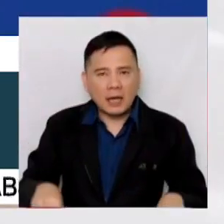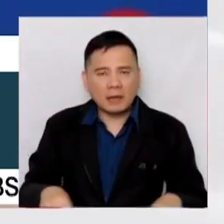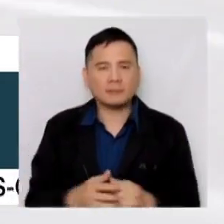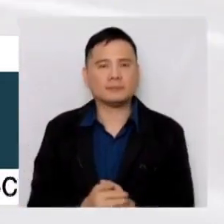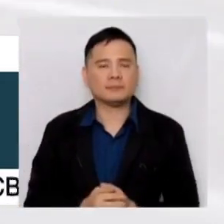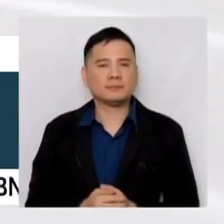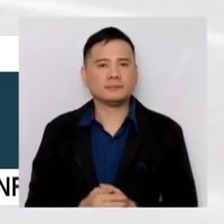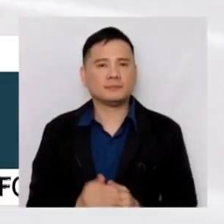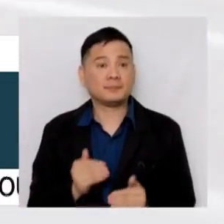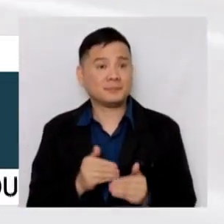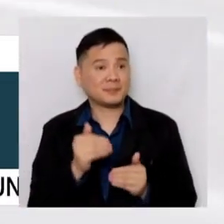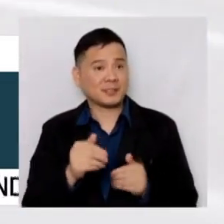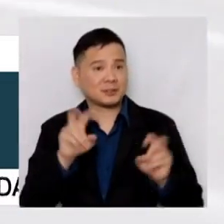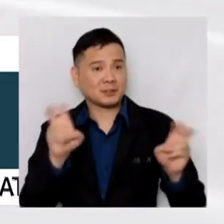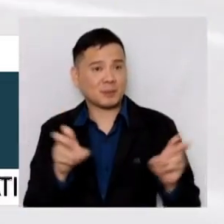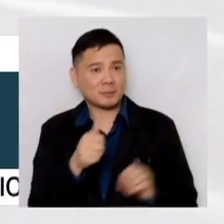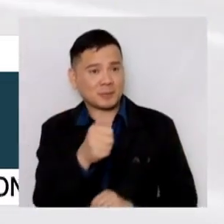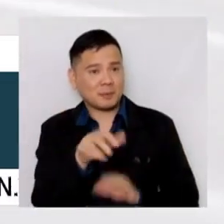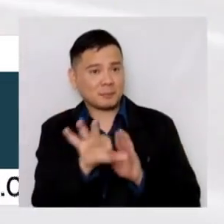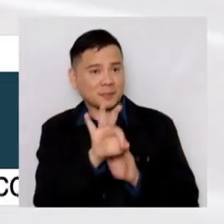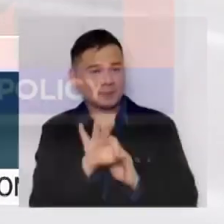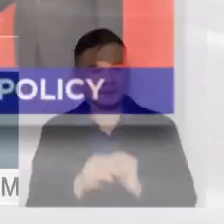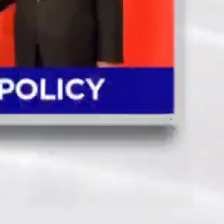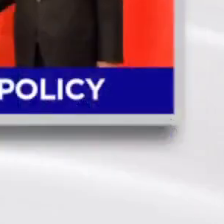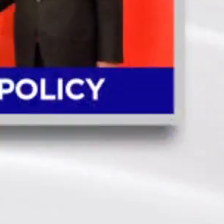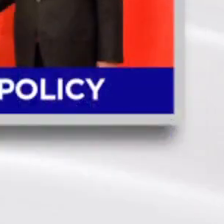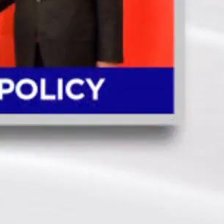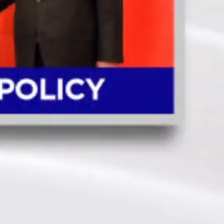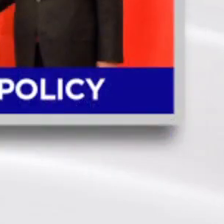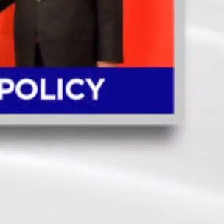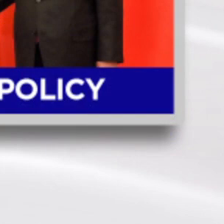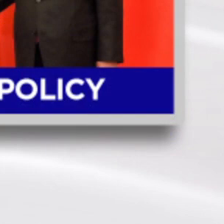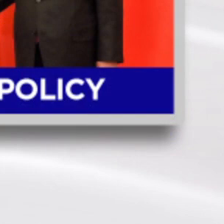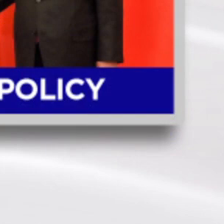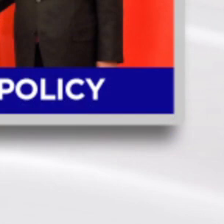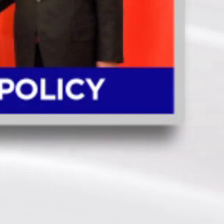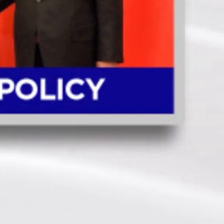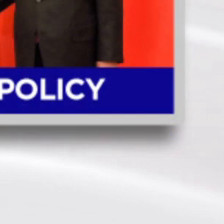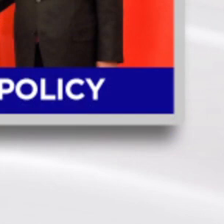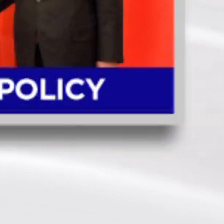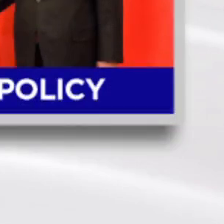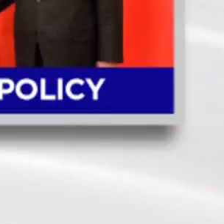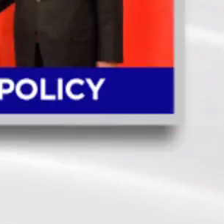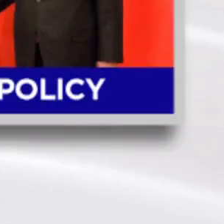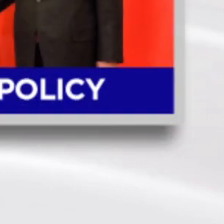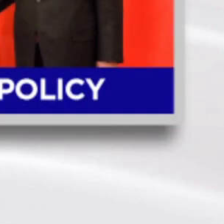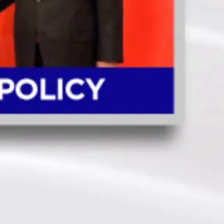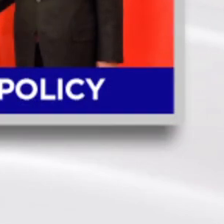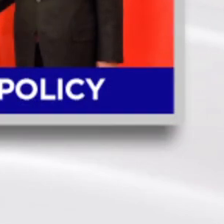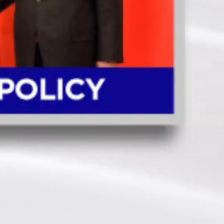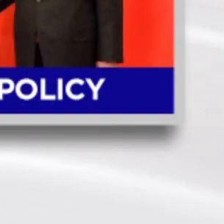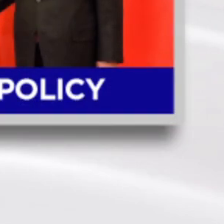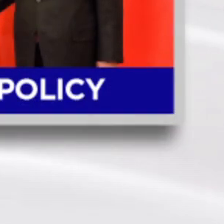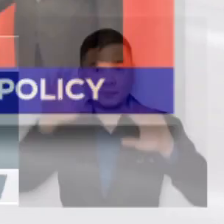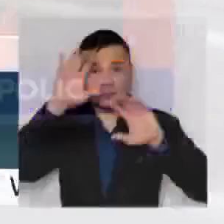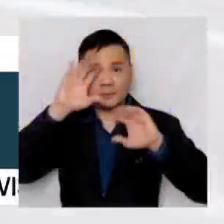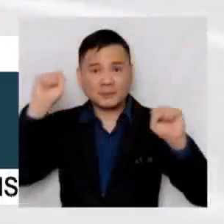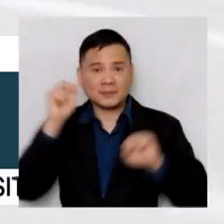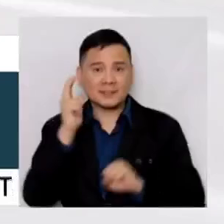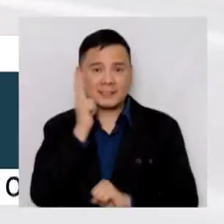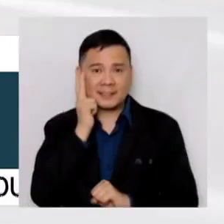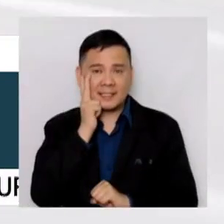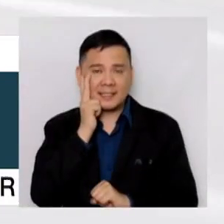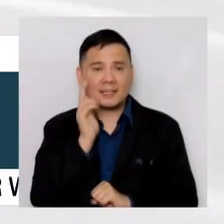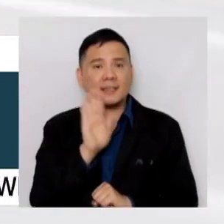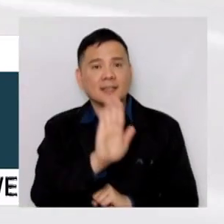Next topic, Secretary Abella. Foreign policy. Foreign policy. You know, President Duterte's independent foreign policy that